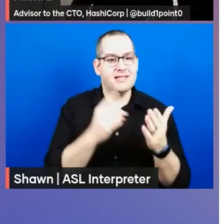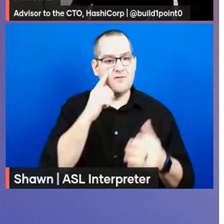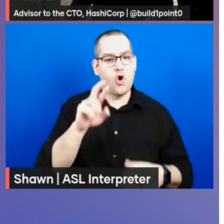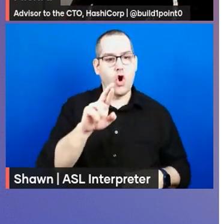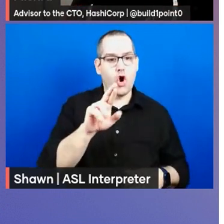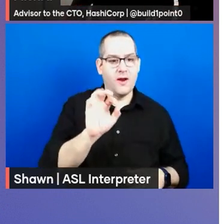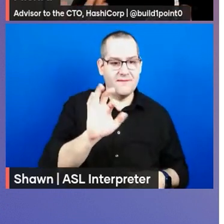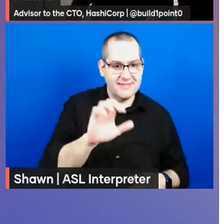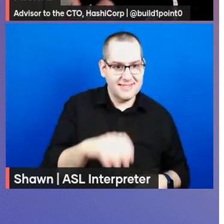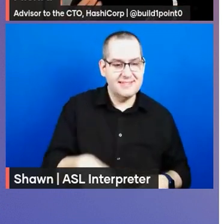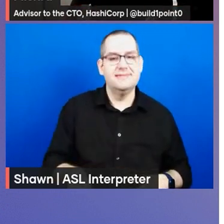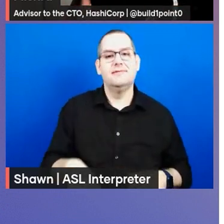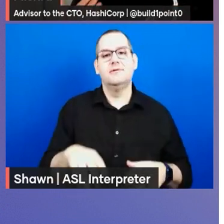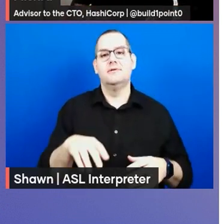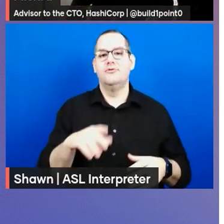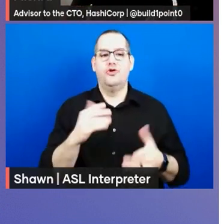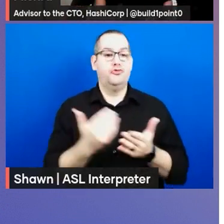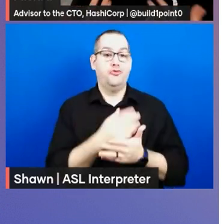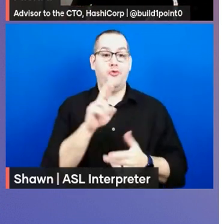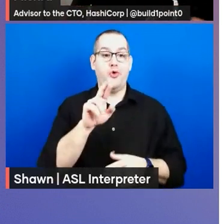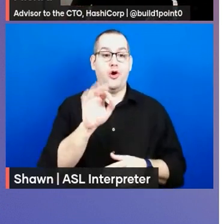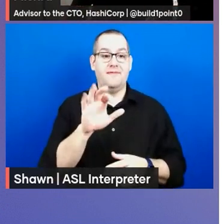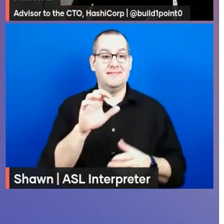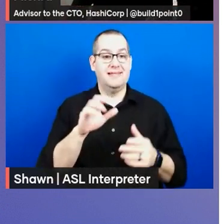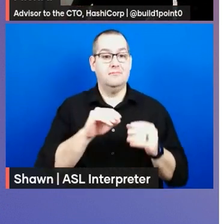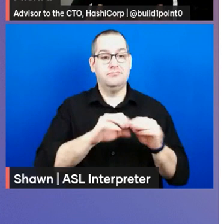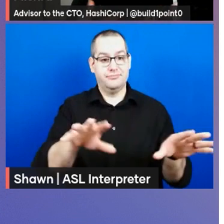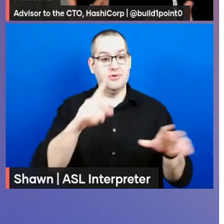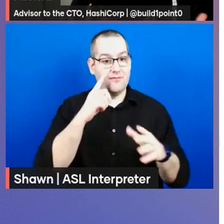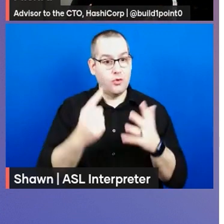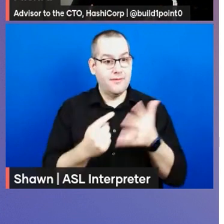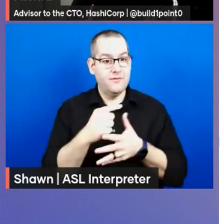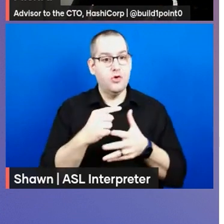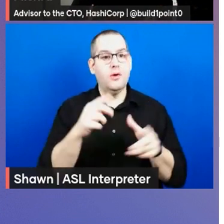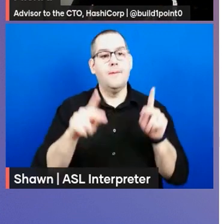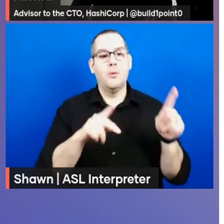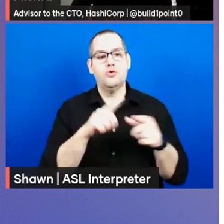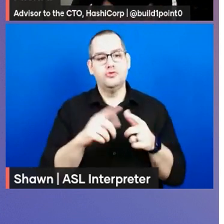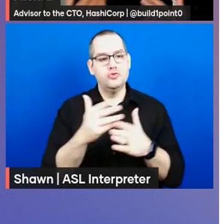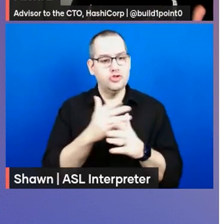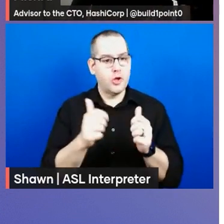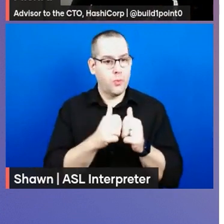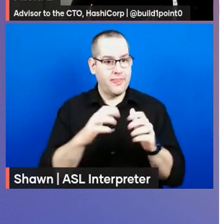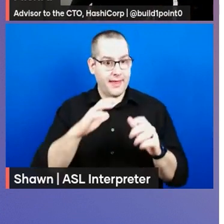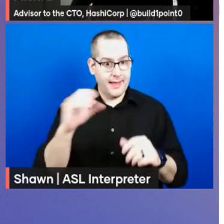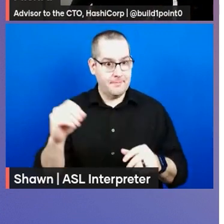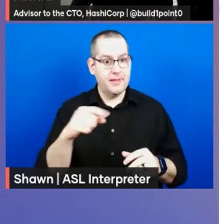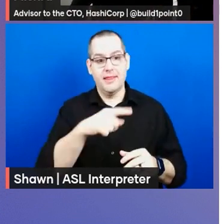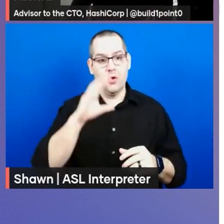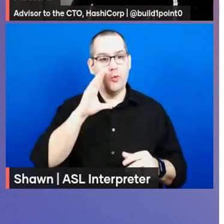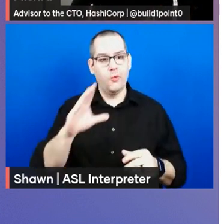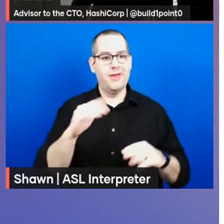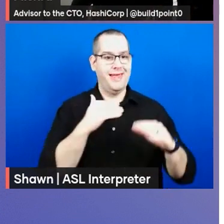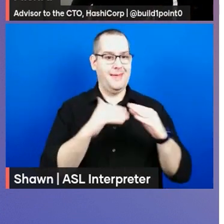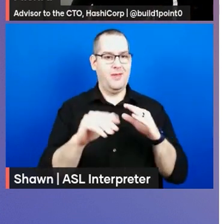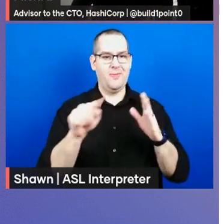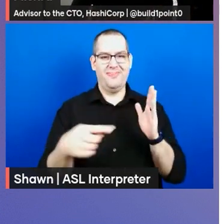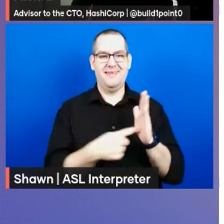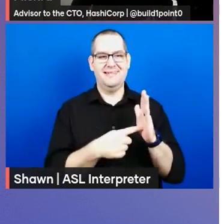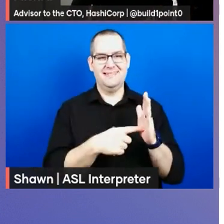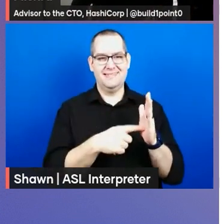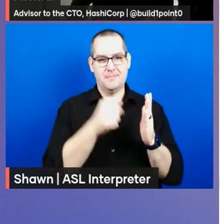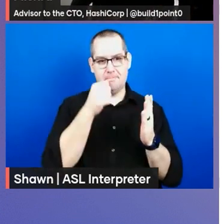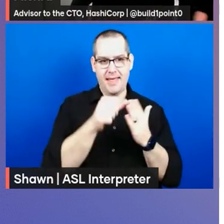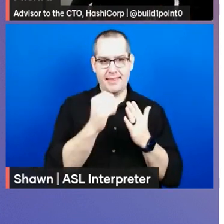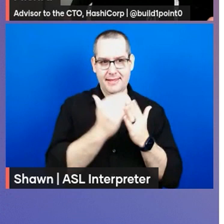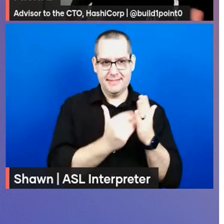out, whenever there is a new RFC up for review, or people want to share that with the rest of the company, they would email this mailing